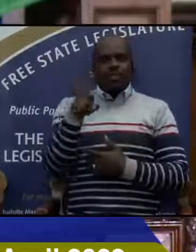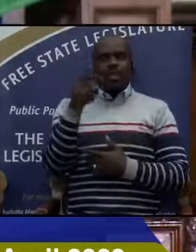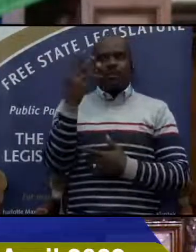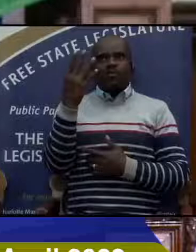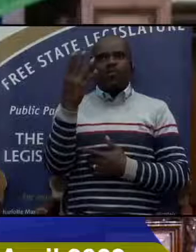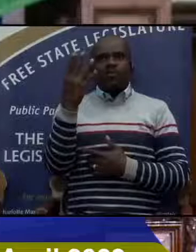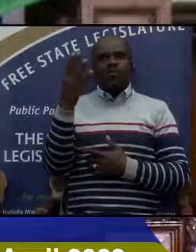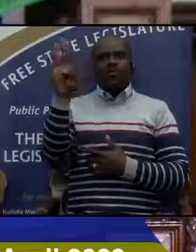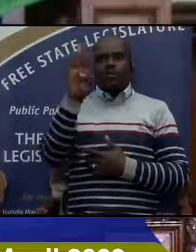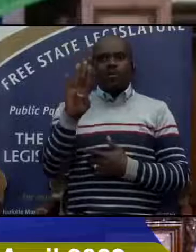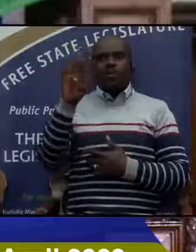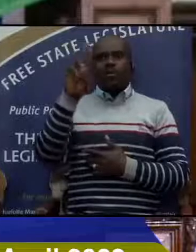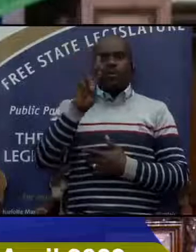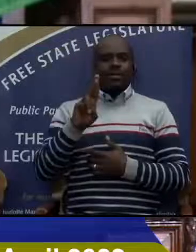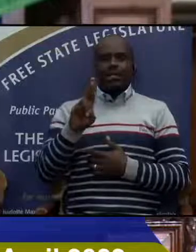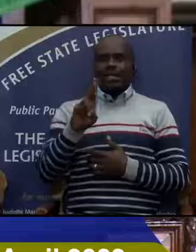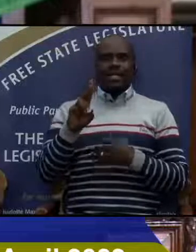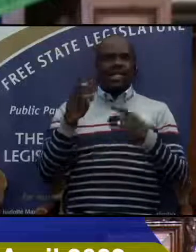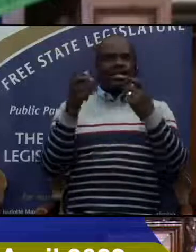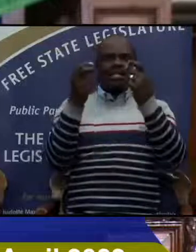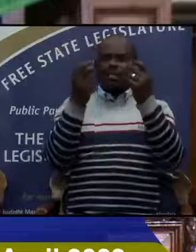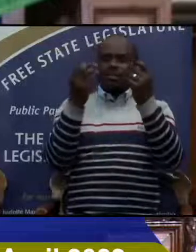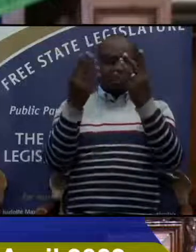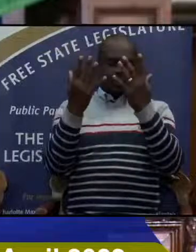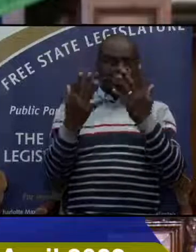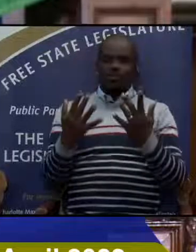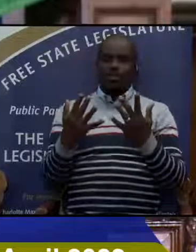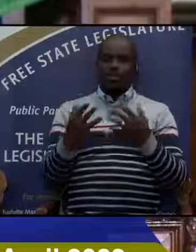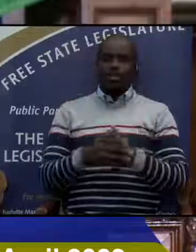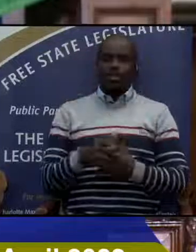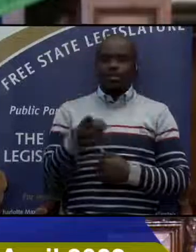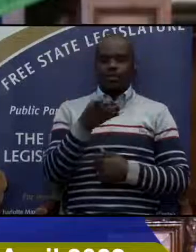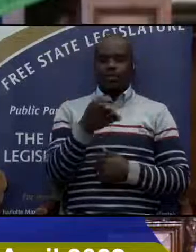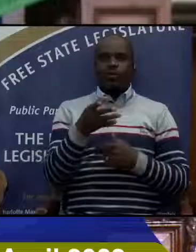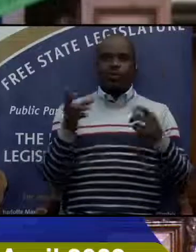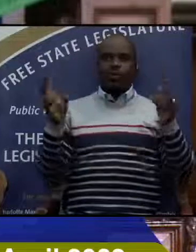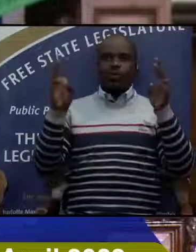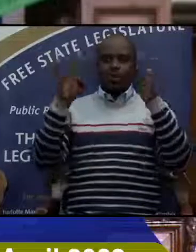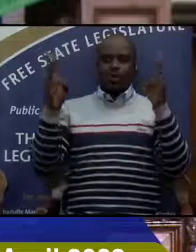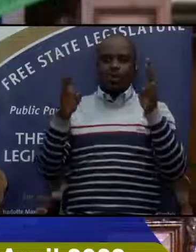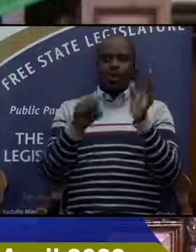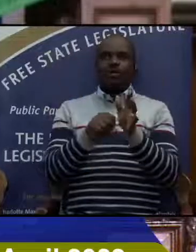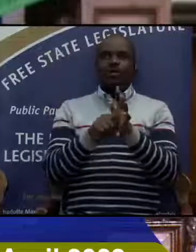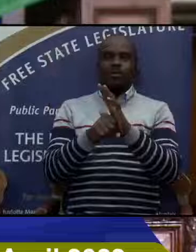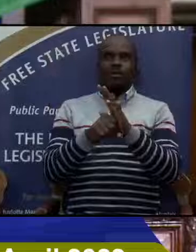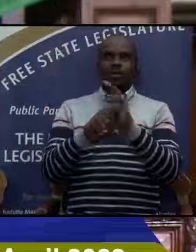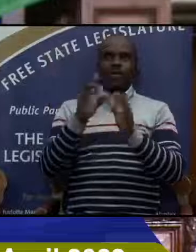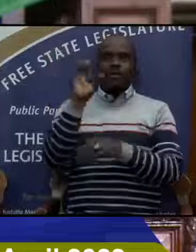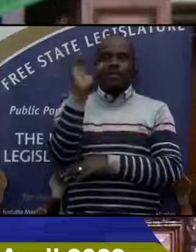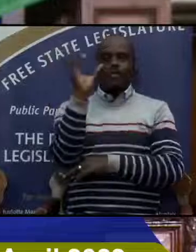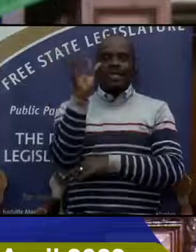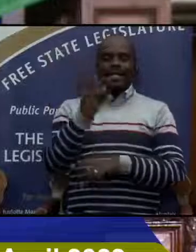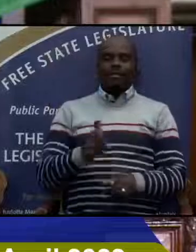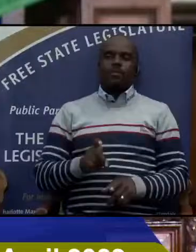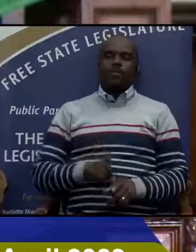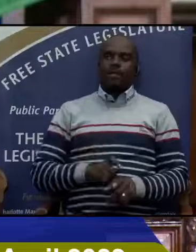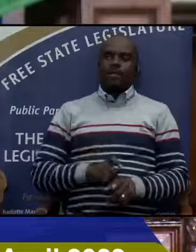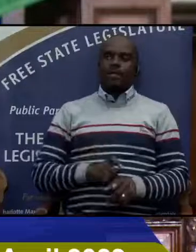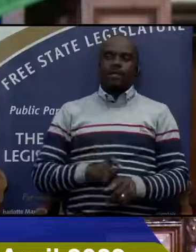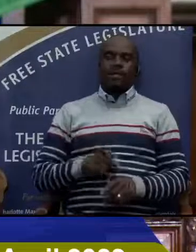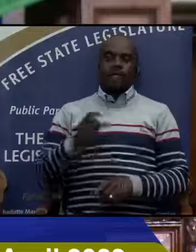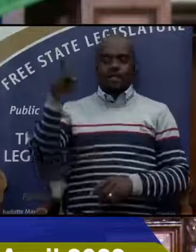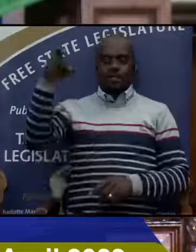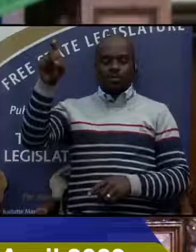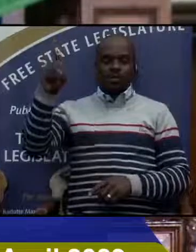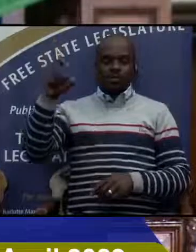provincial budget speech event while many of our people in the Free State remain hungry. Speaker, this is worse